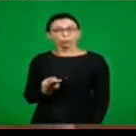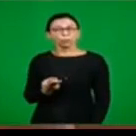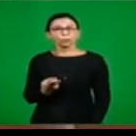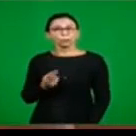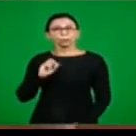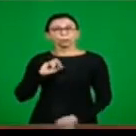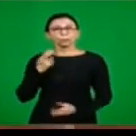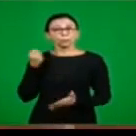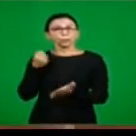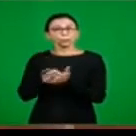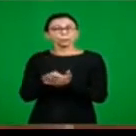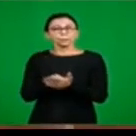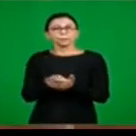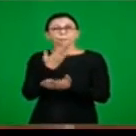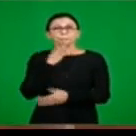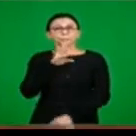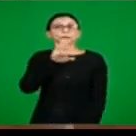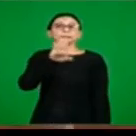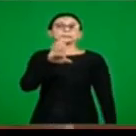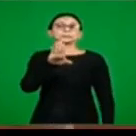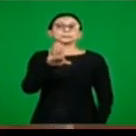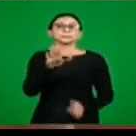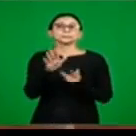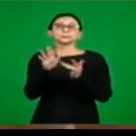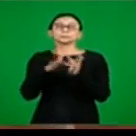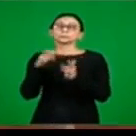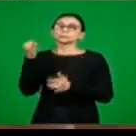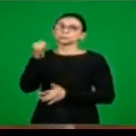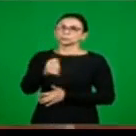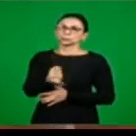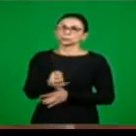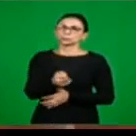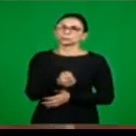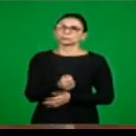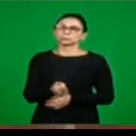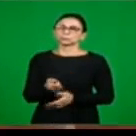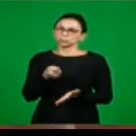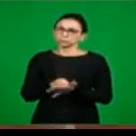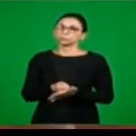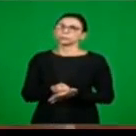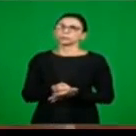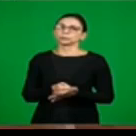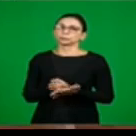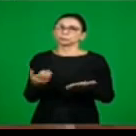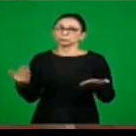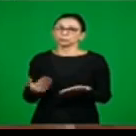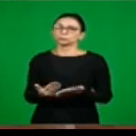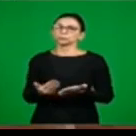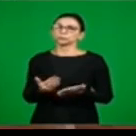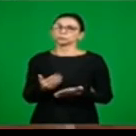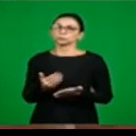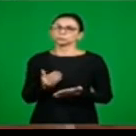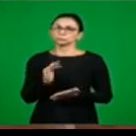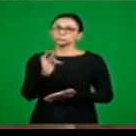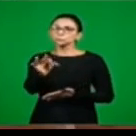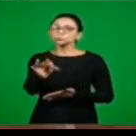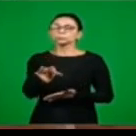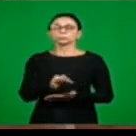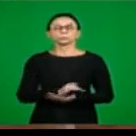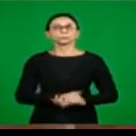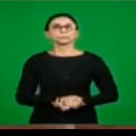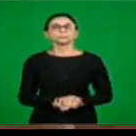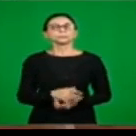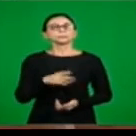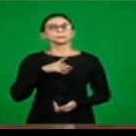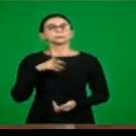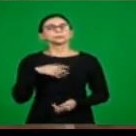I will fulfill what I have promised. And He is fulfilling. And He will fulfill. And